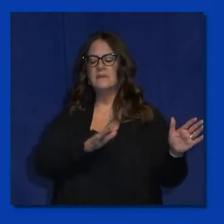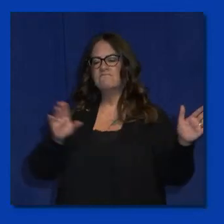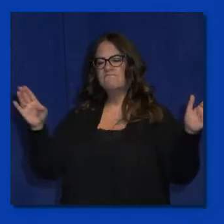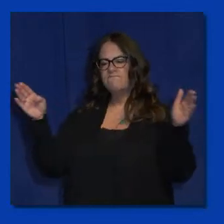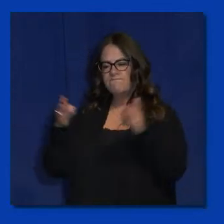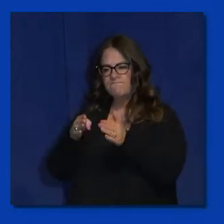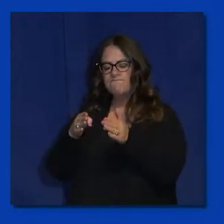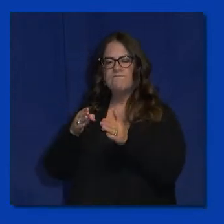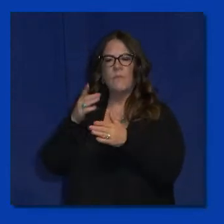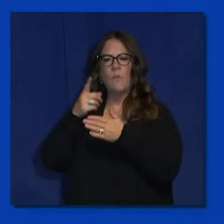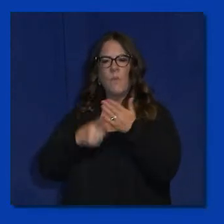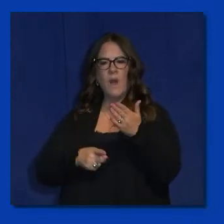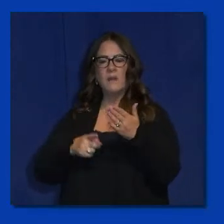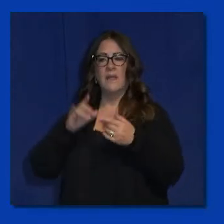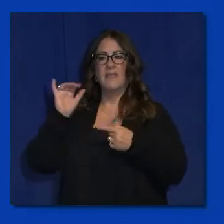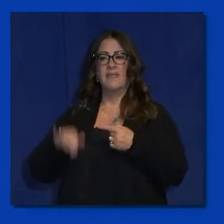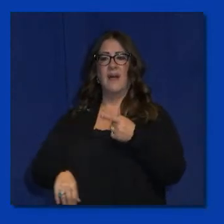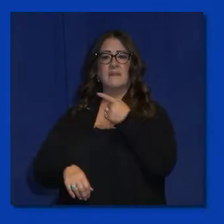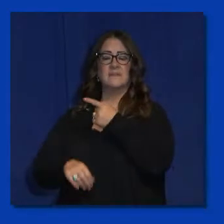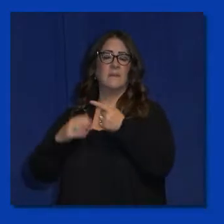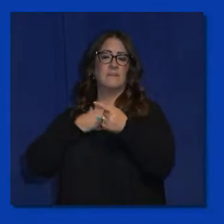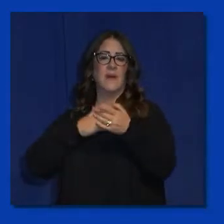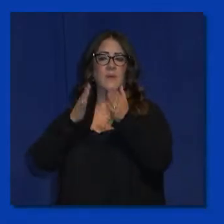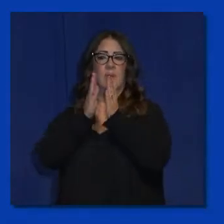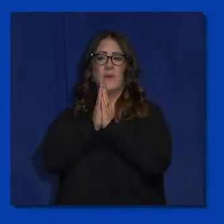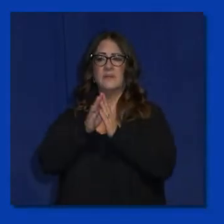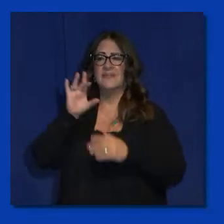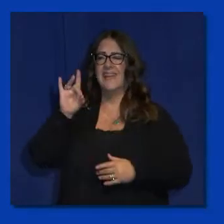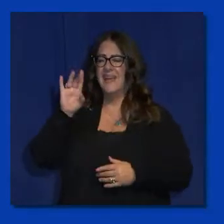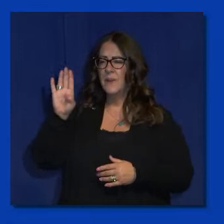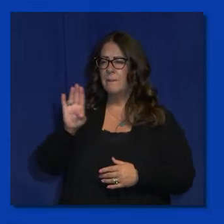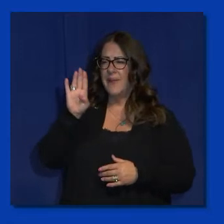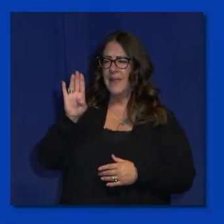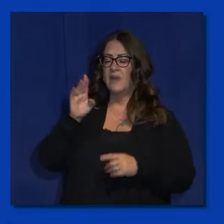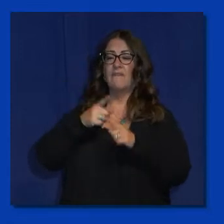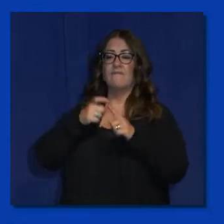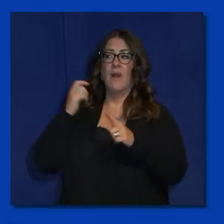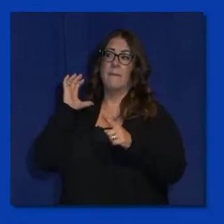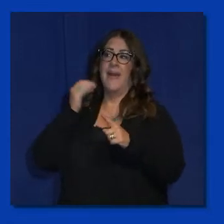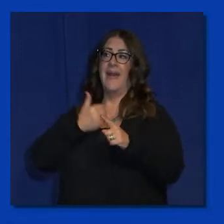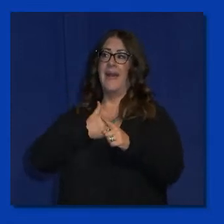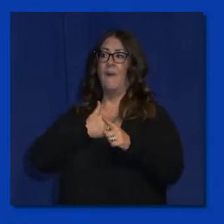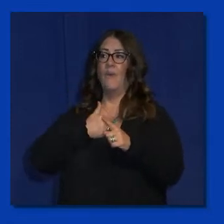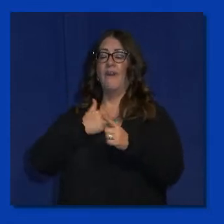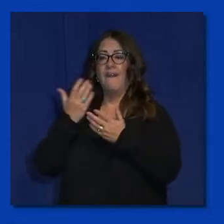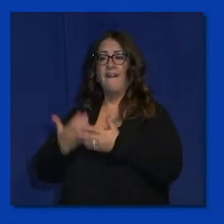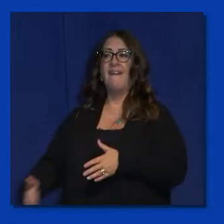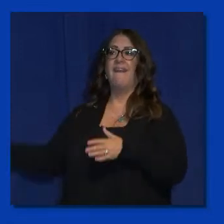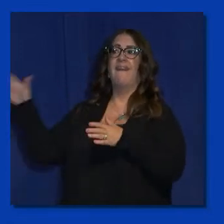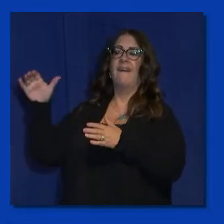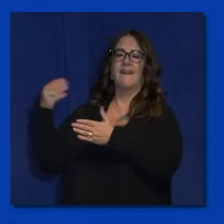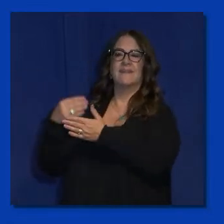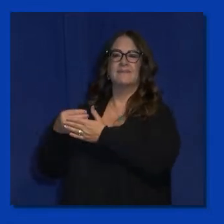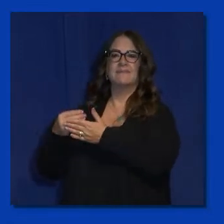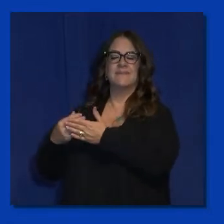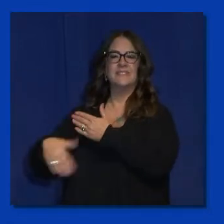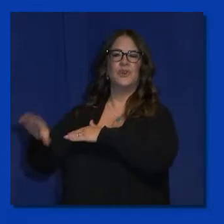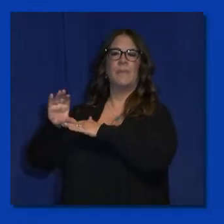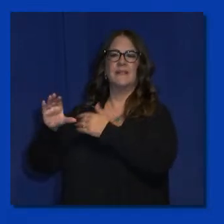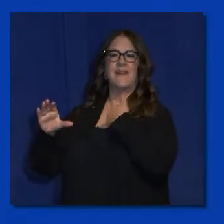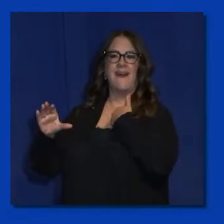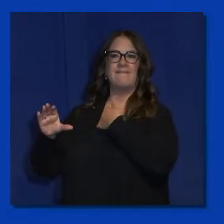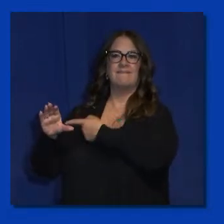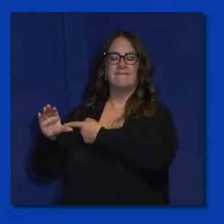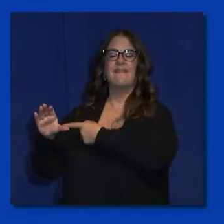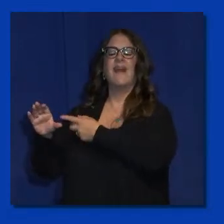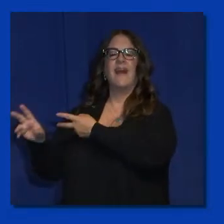But here's the request. $8 billion of the surplus we're requesting of the legislature, building on the $2 billion we